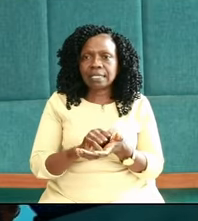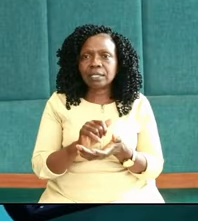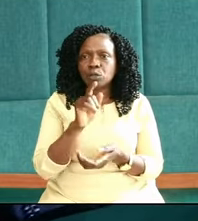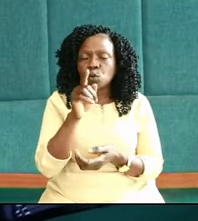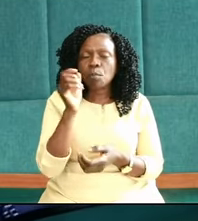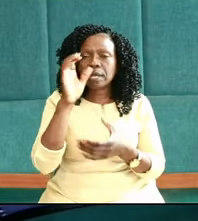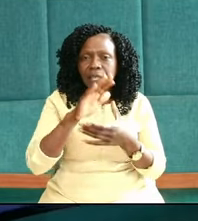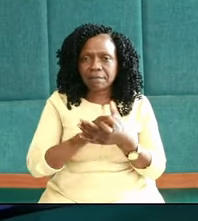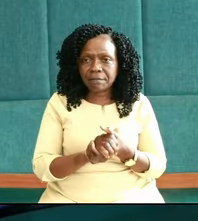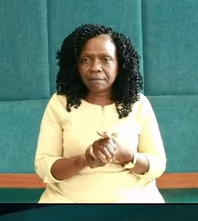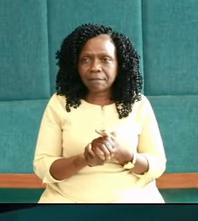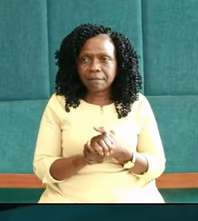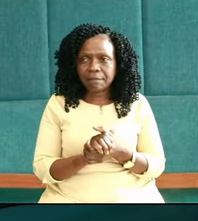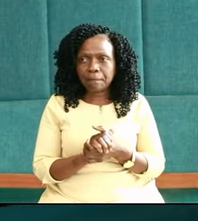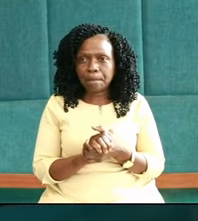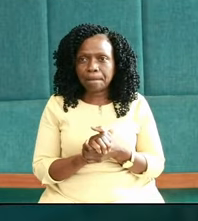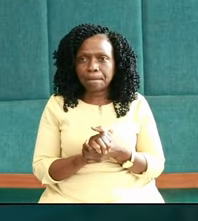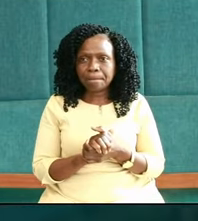you believe.